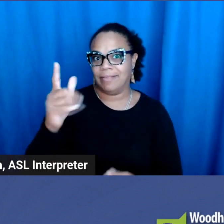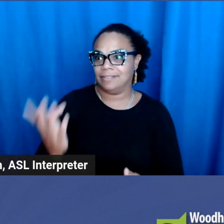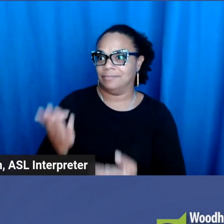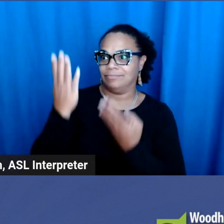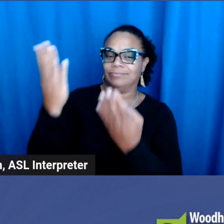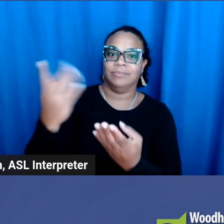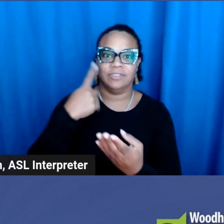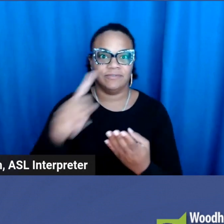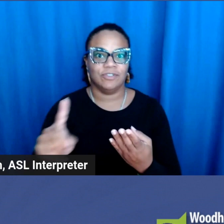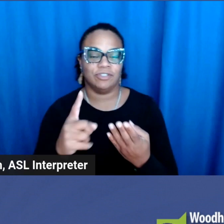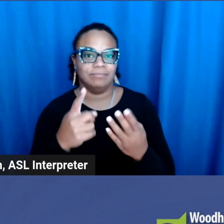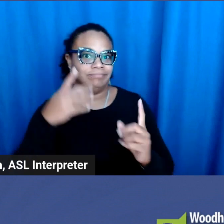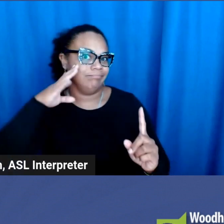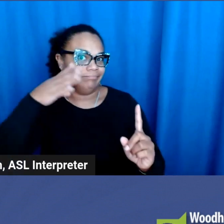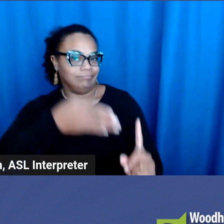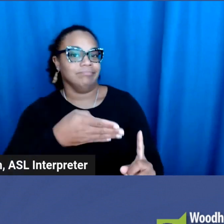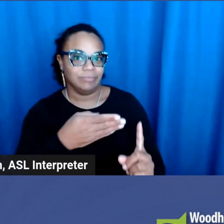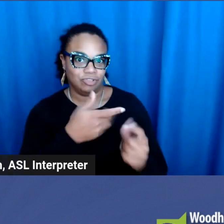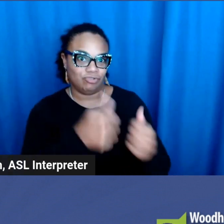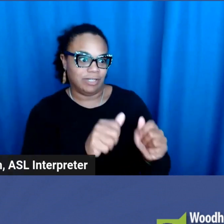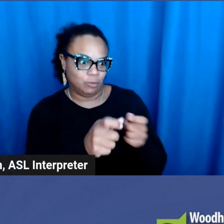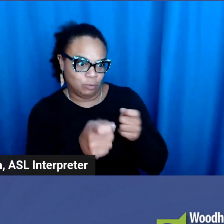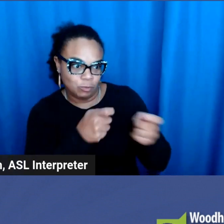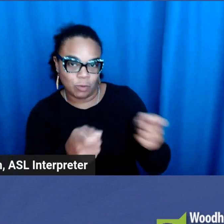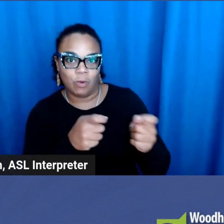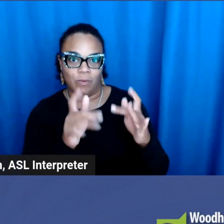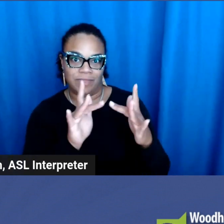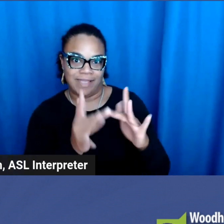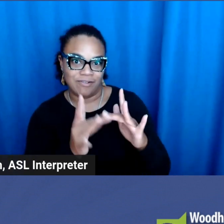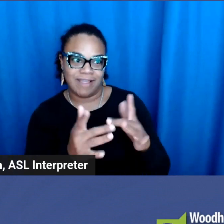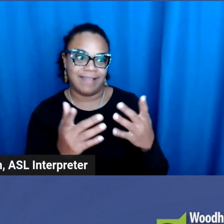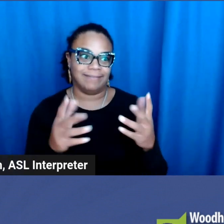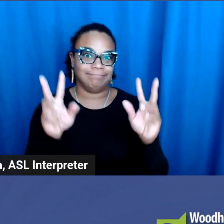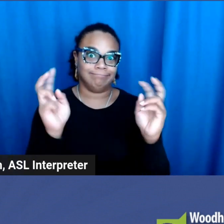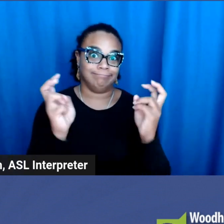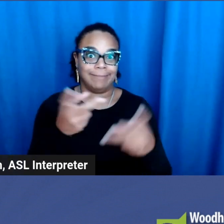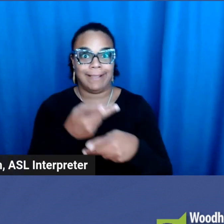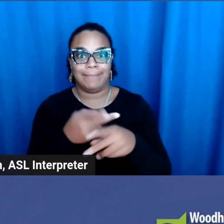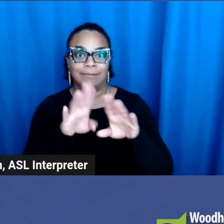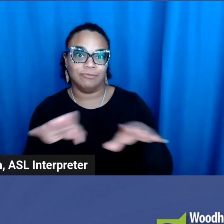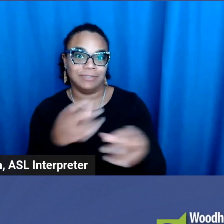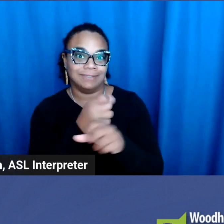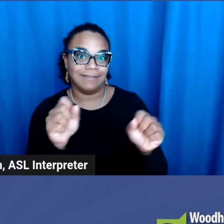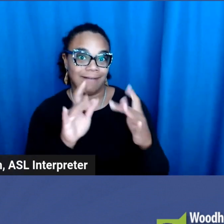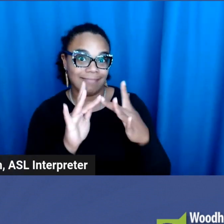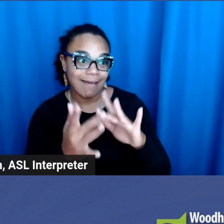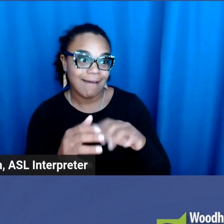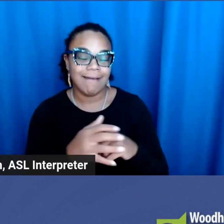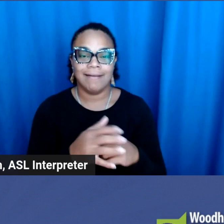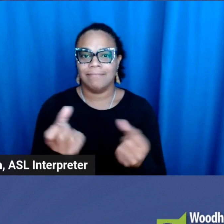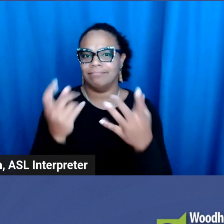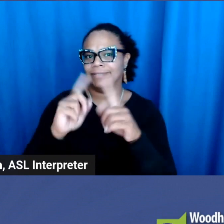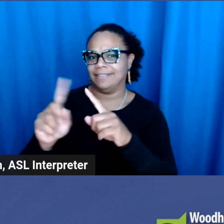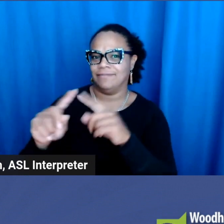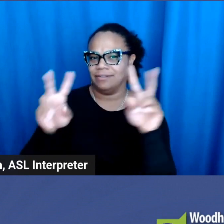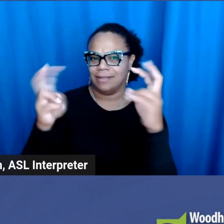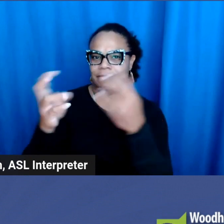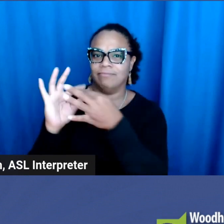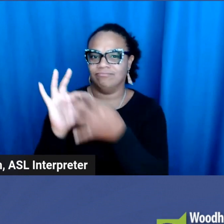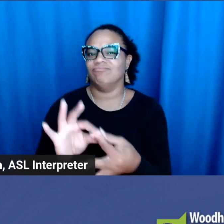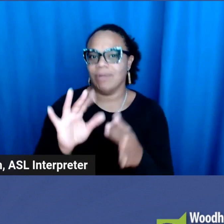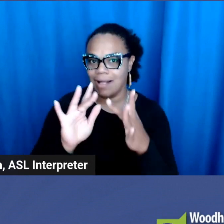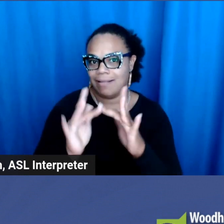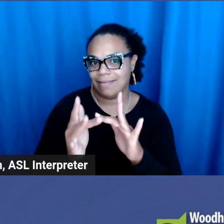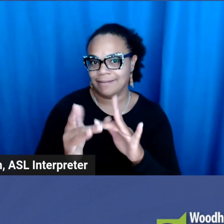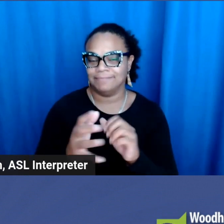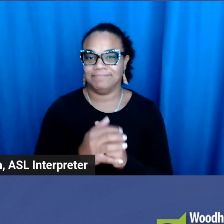internet, keeping kids safe online, lots of different topics related to online. And so we're going to talk all about that today.